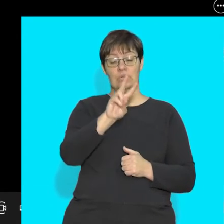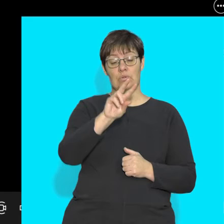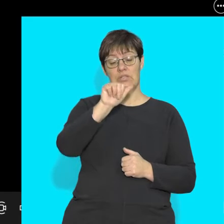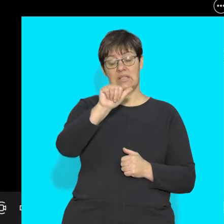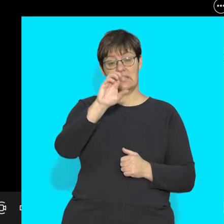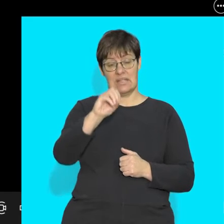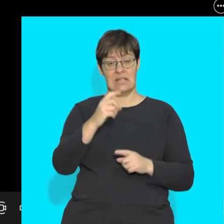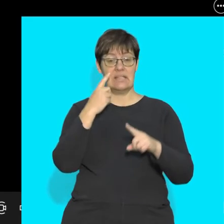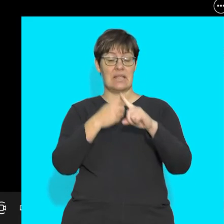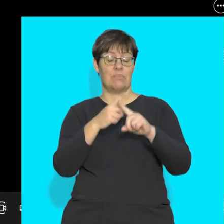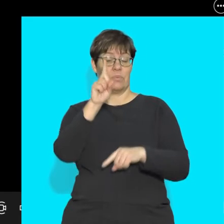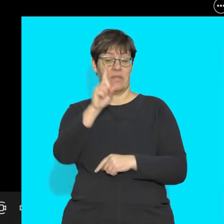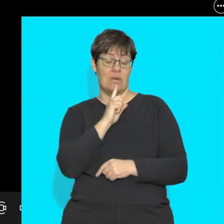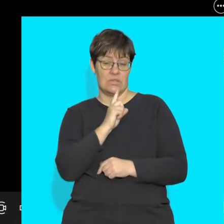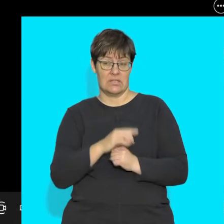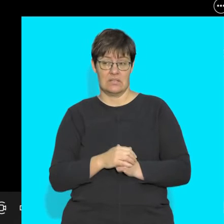260 times by 1,000